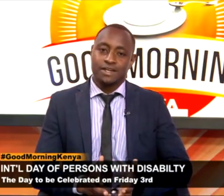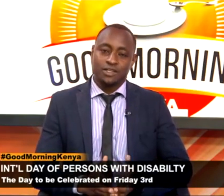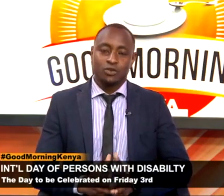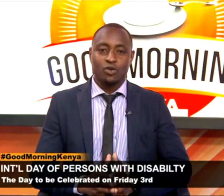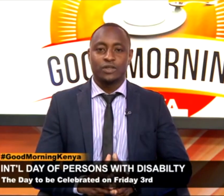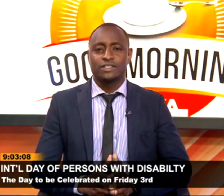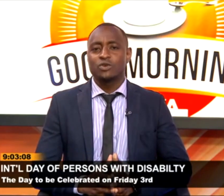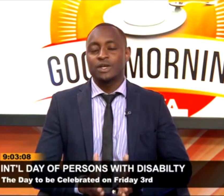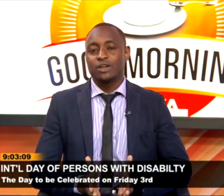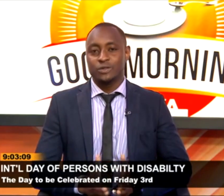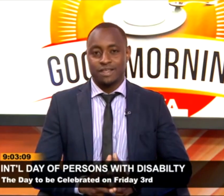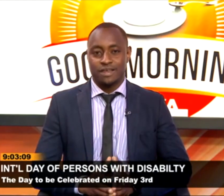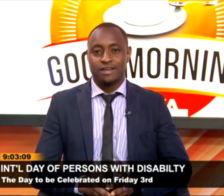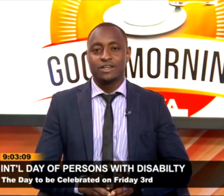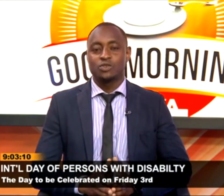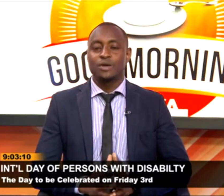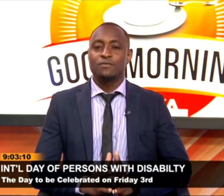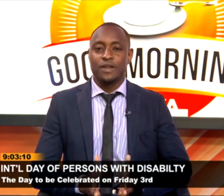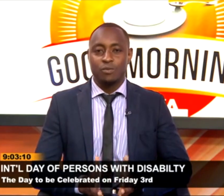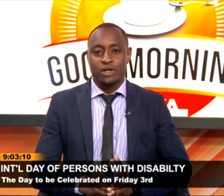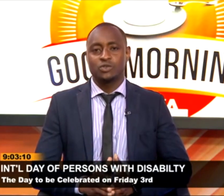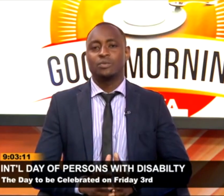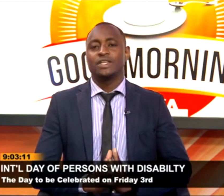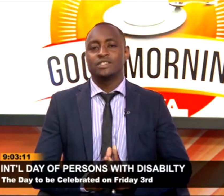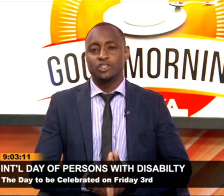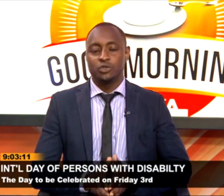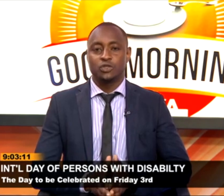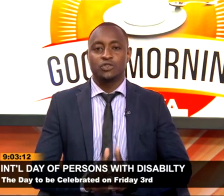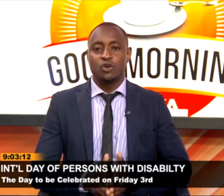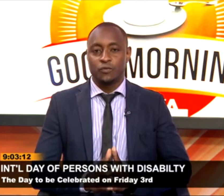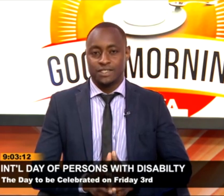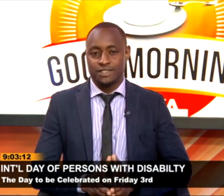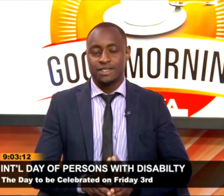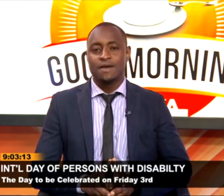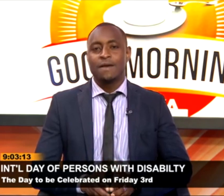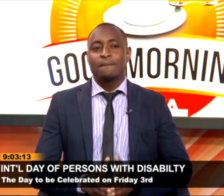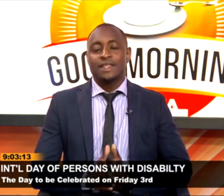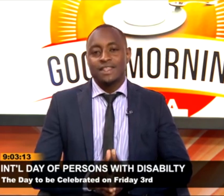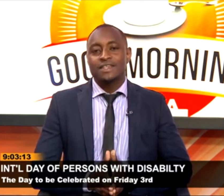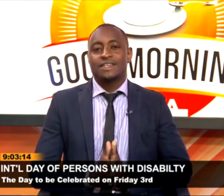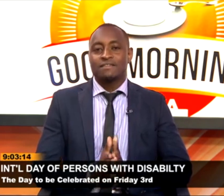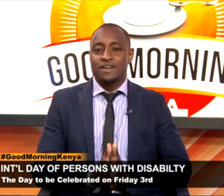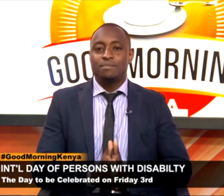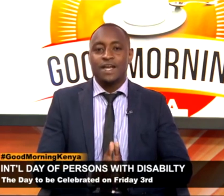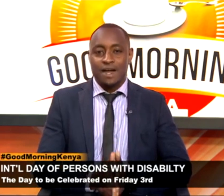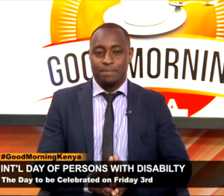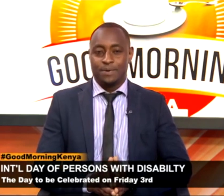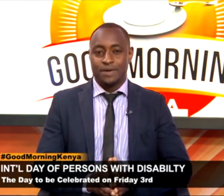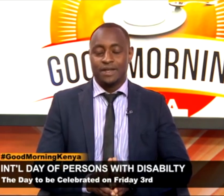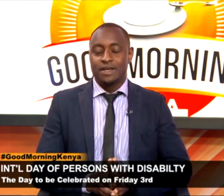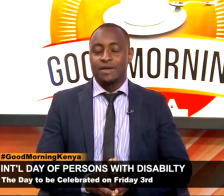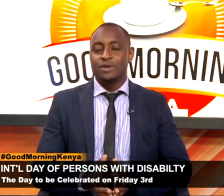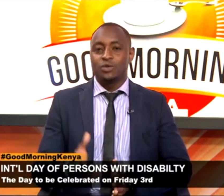context and the international context, so many laws are there, yes, so many frameworks, so many institutions, offices. But then there's a very big